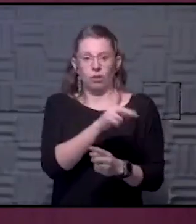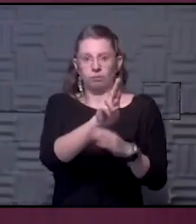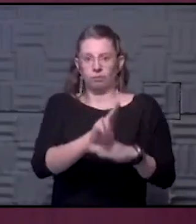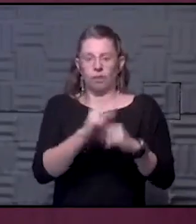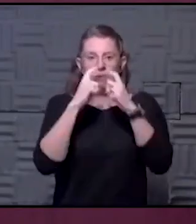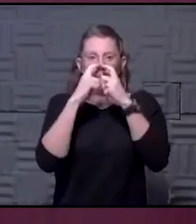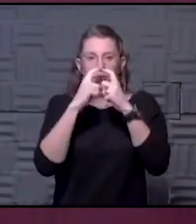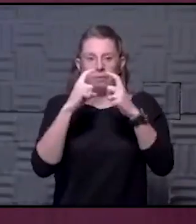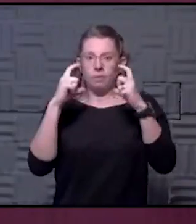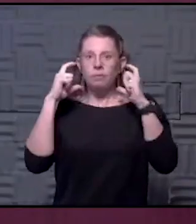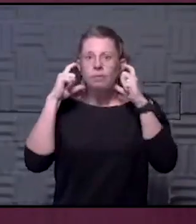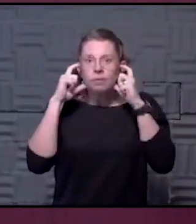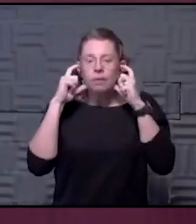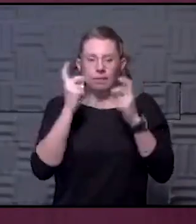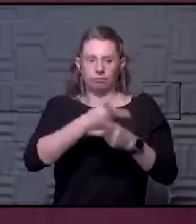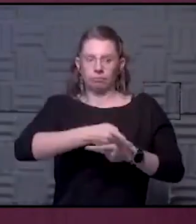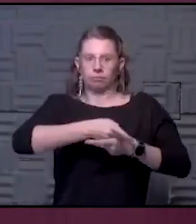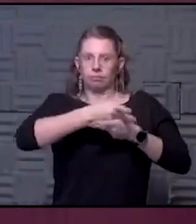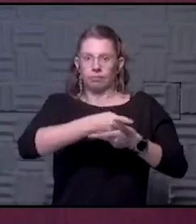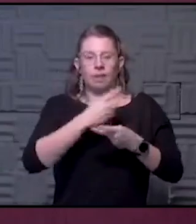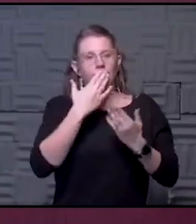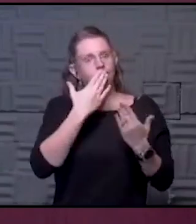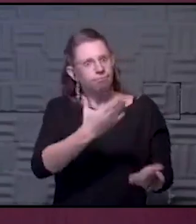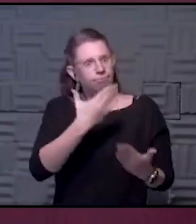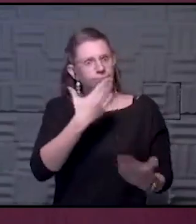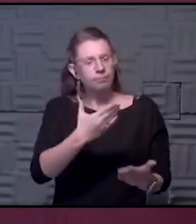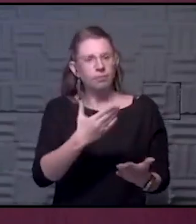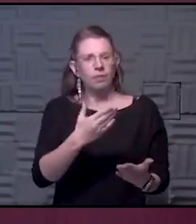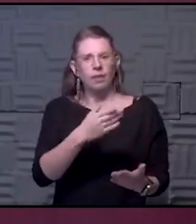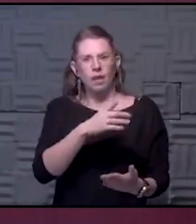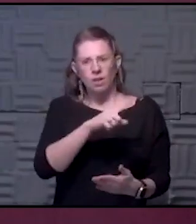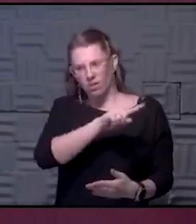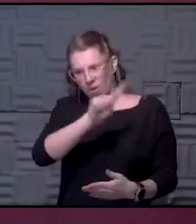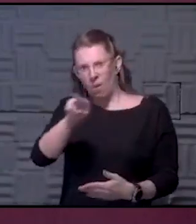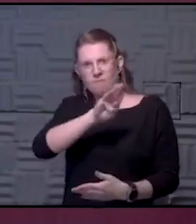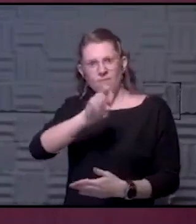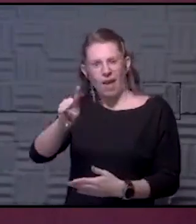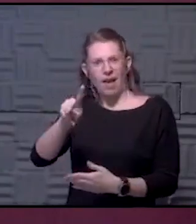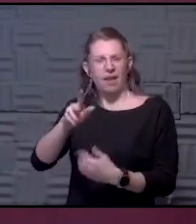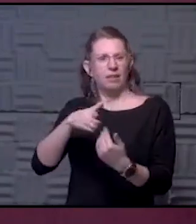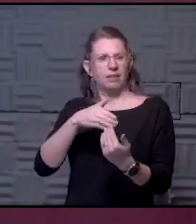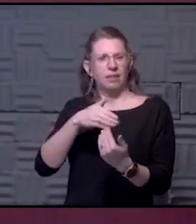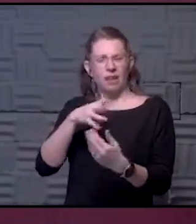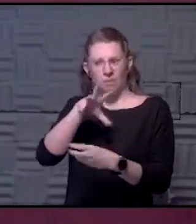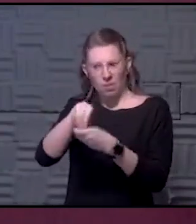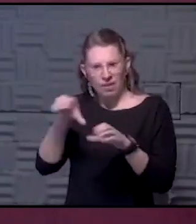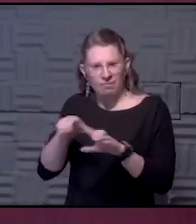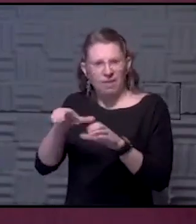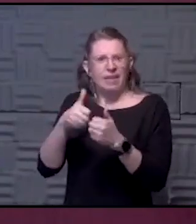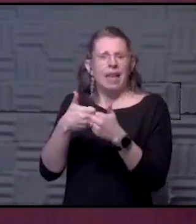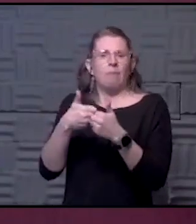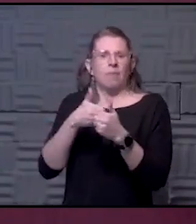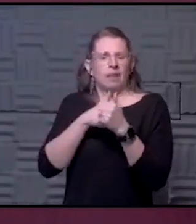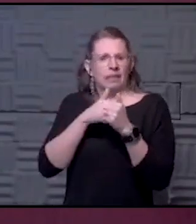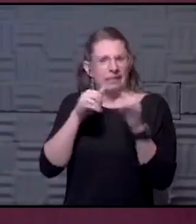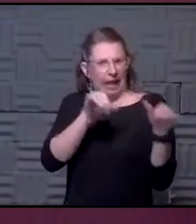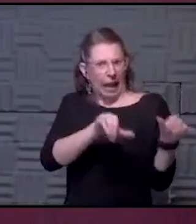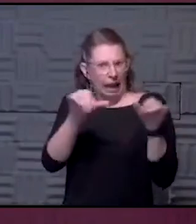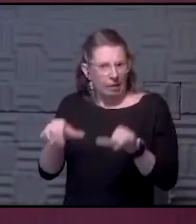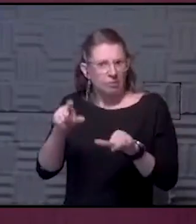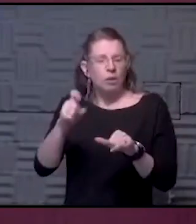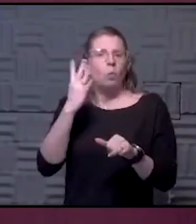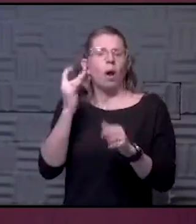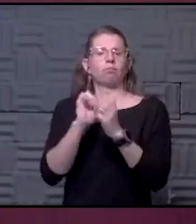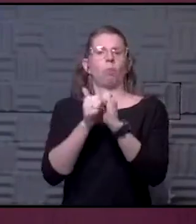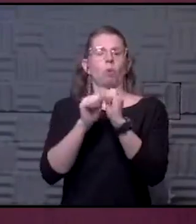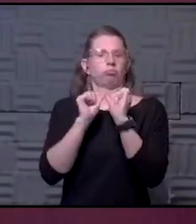up over their nose. They're being careful, and I thank them. You know, I say, go back and do this when you're back out there participating so we can keep sports going. Yeah.